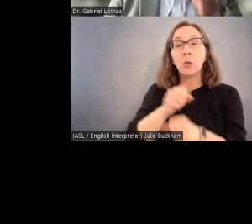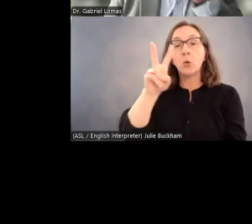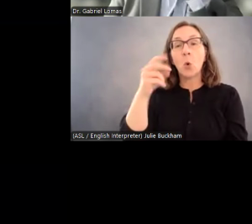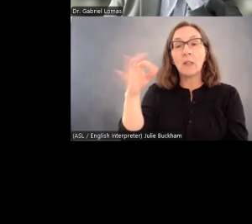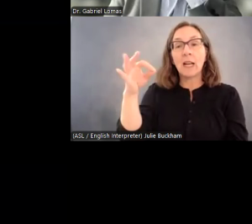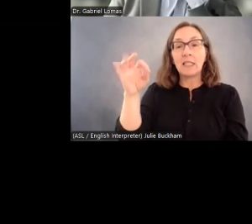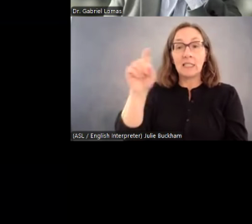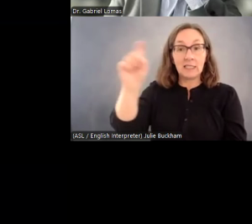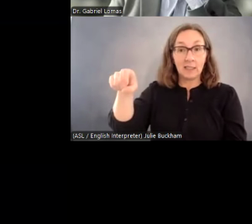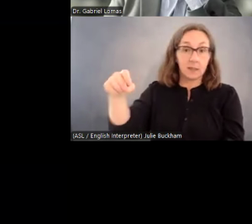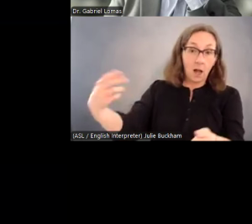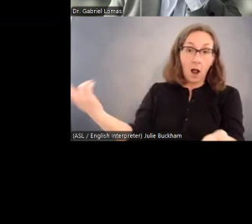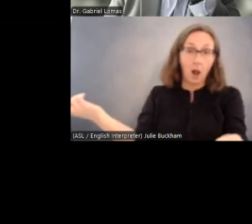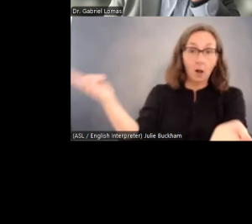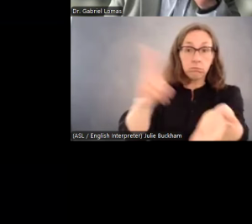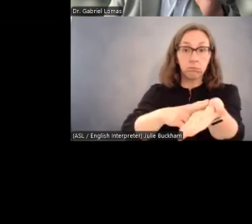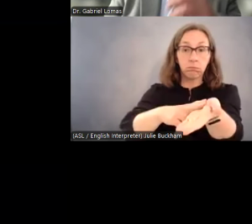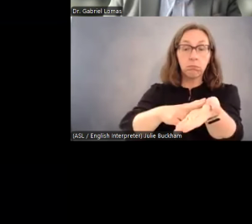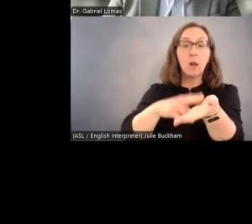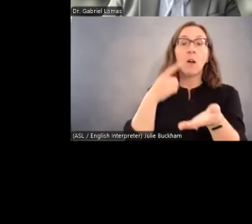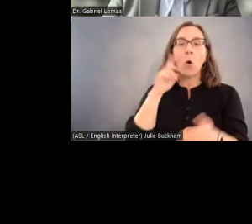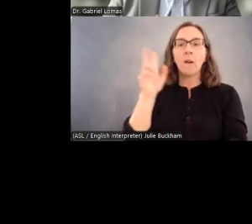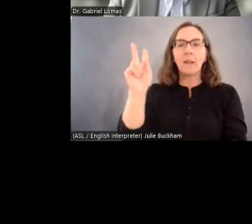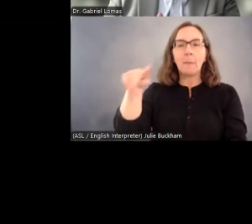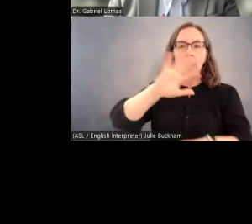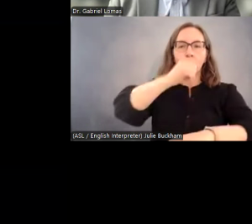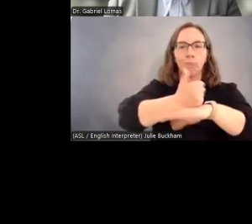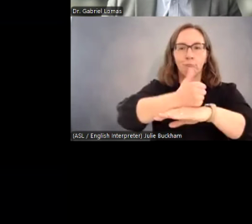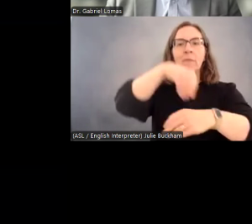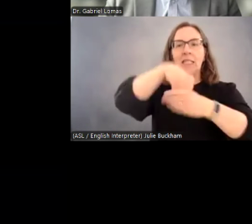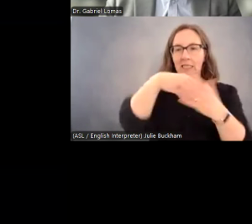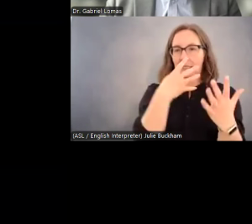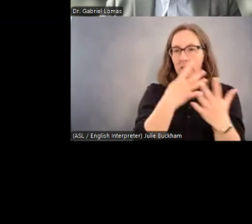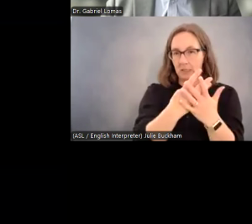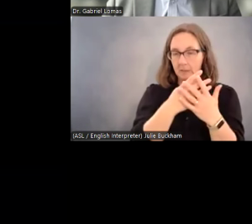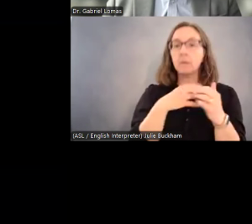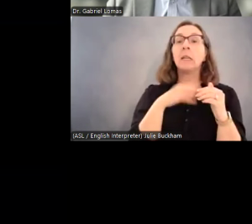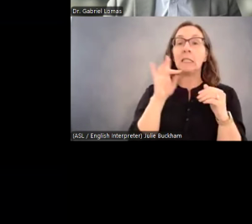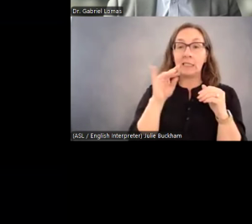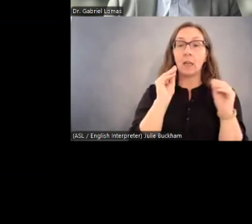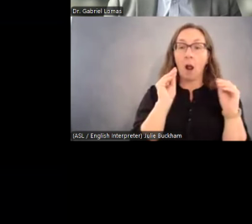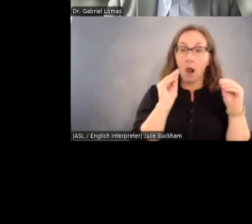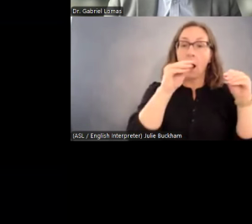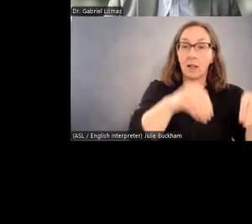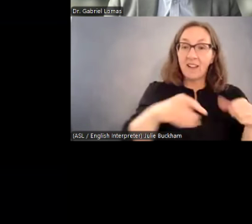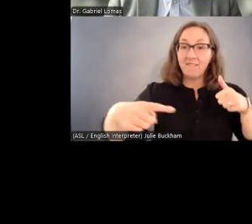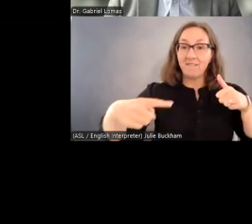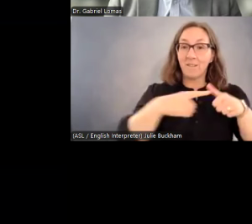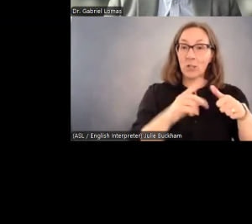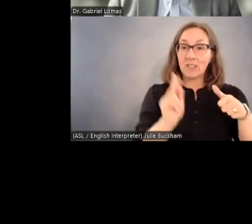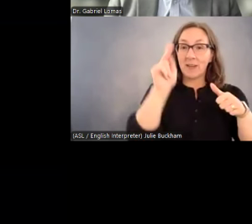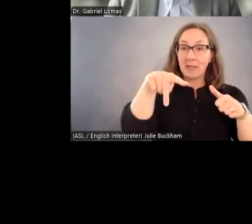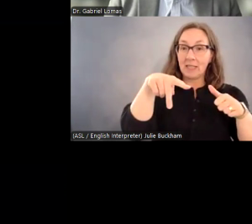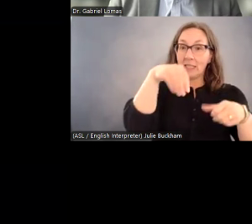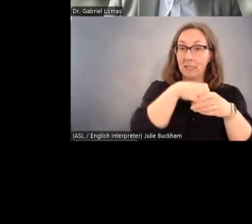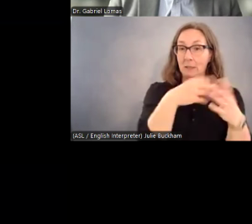for the first time to have video phone service providers, and they installed their first video phone within